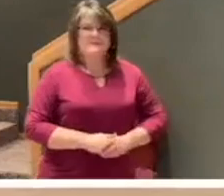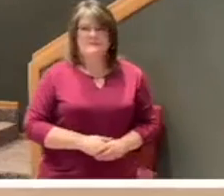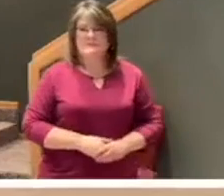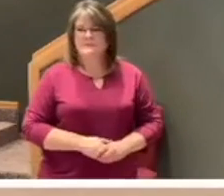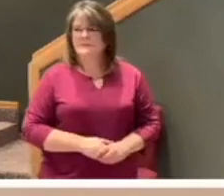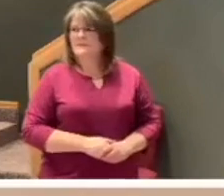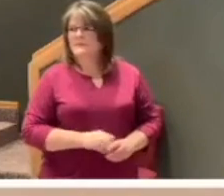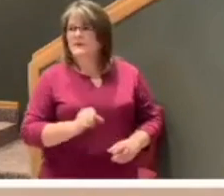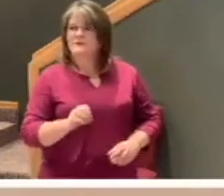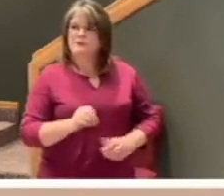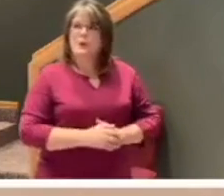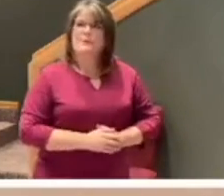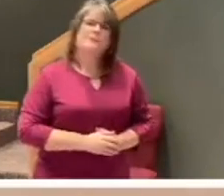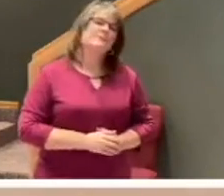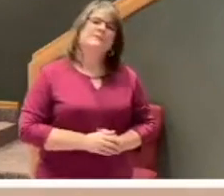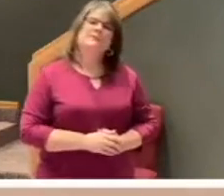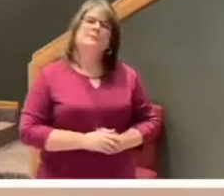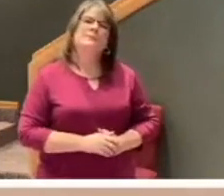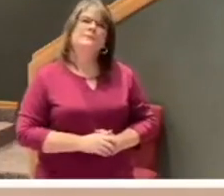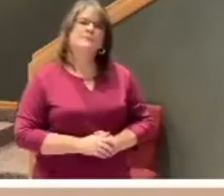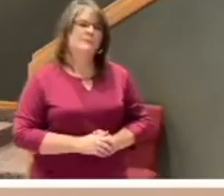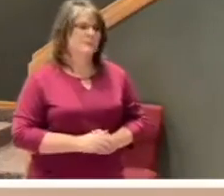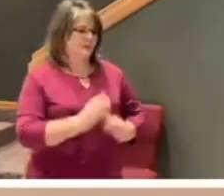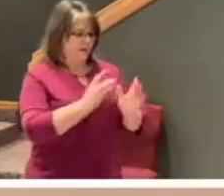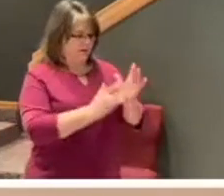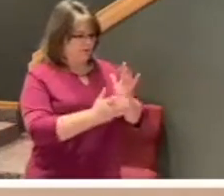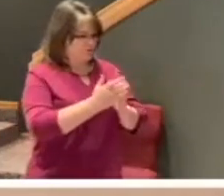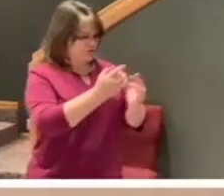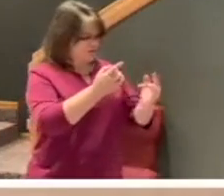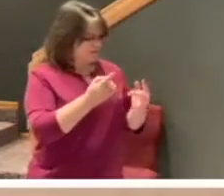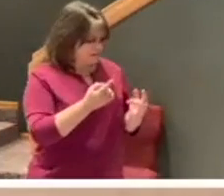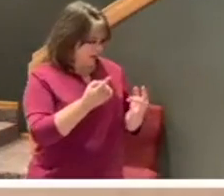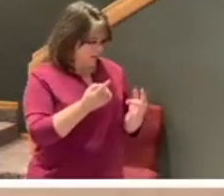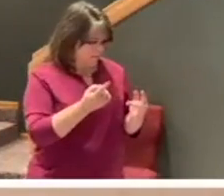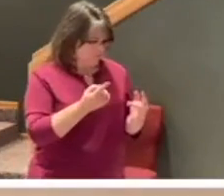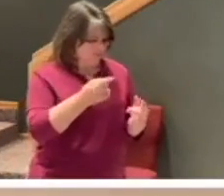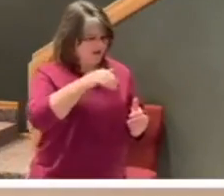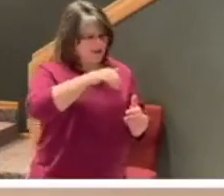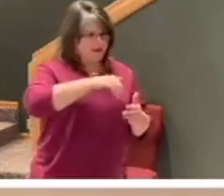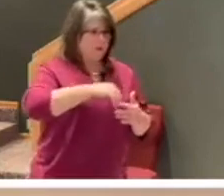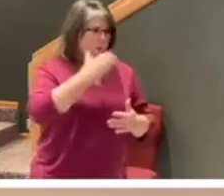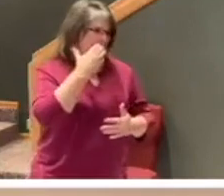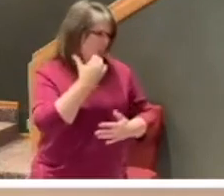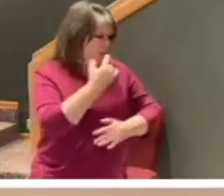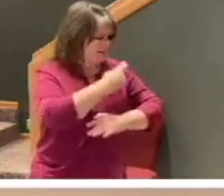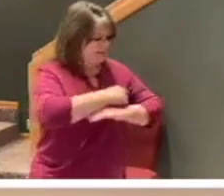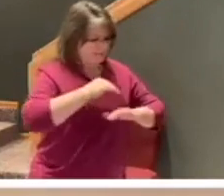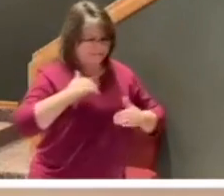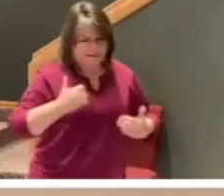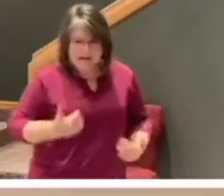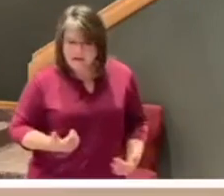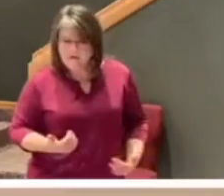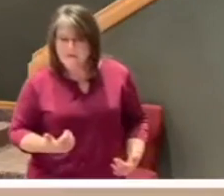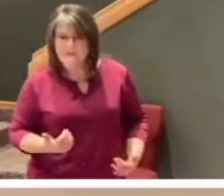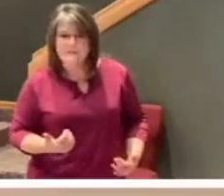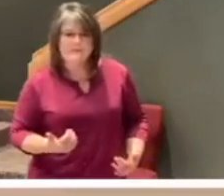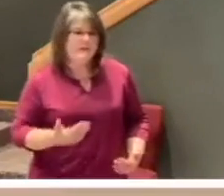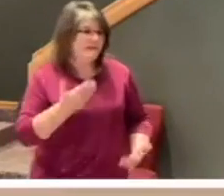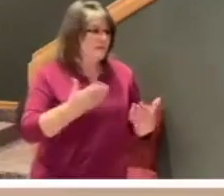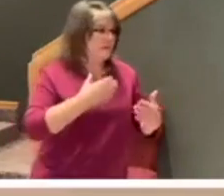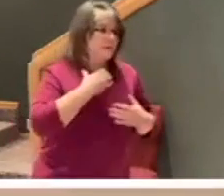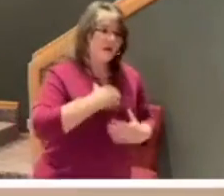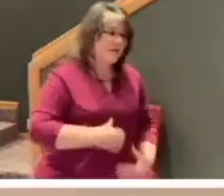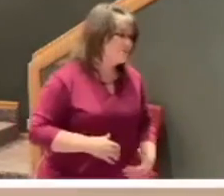And so he has come out of his way in the heat of the day. He's tired. He's probably